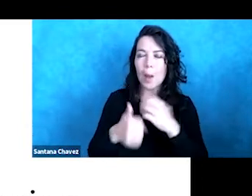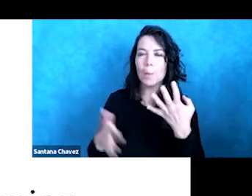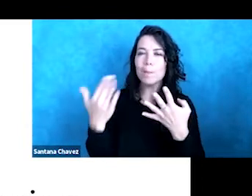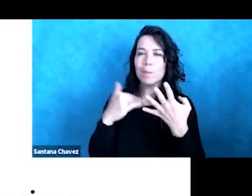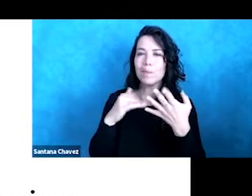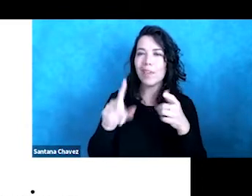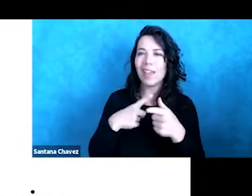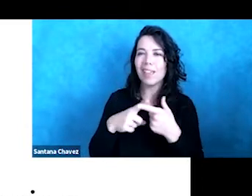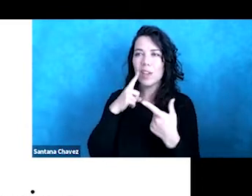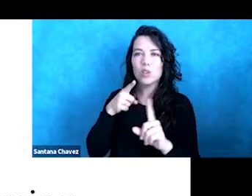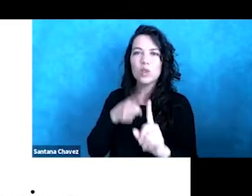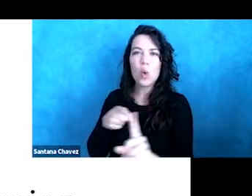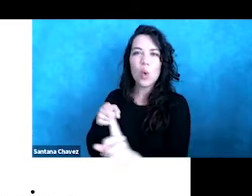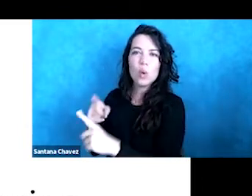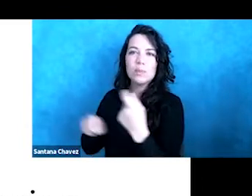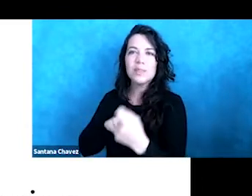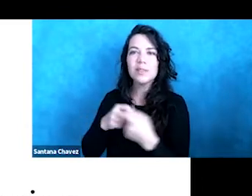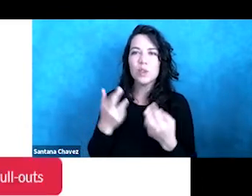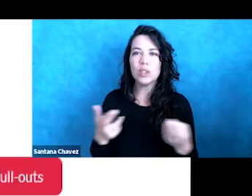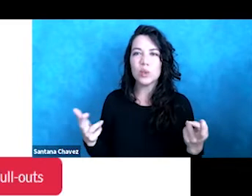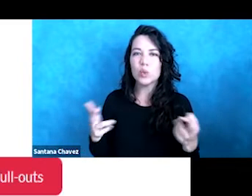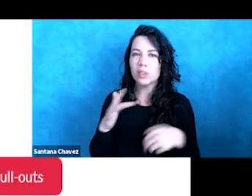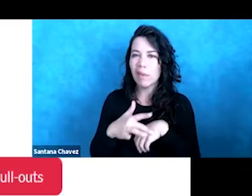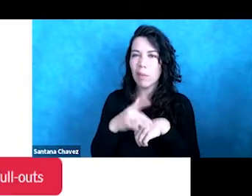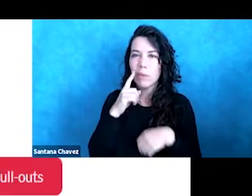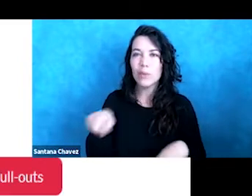resources. Next slide, please.